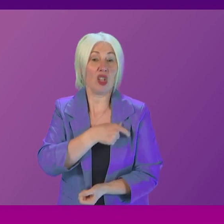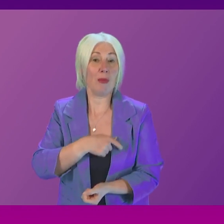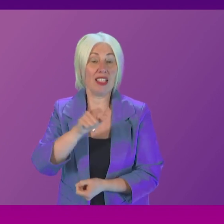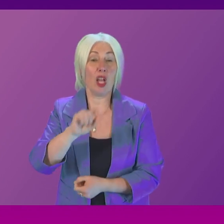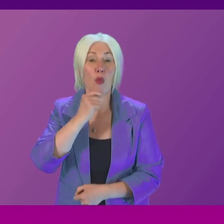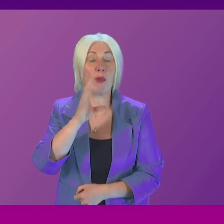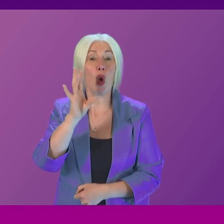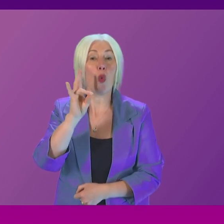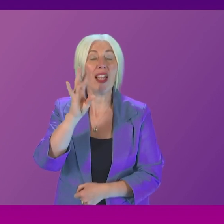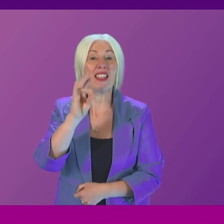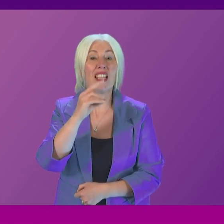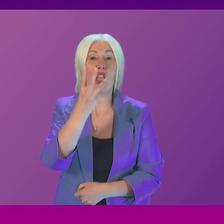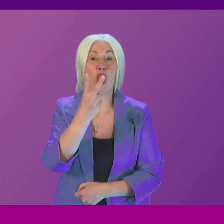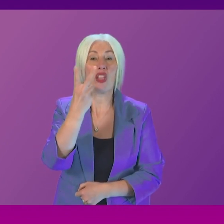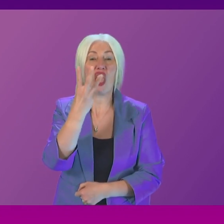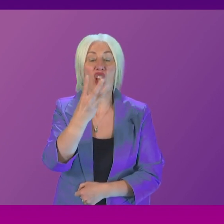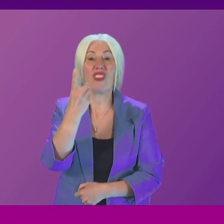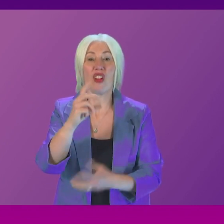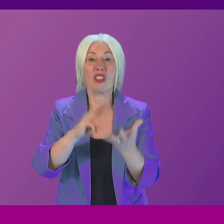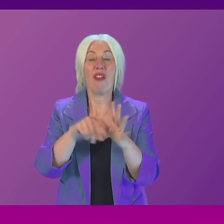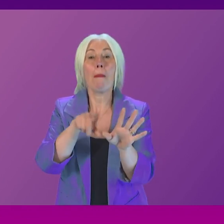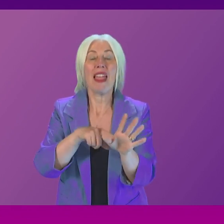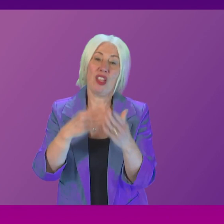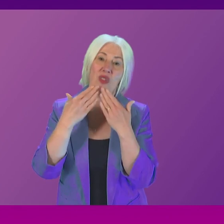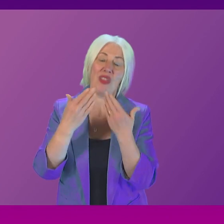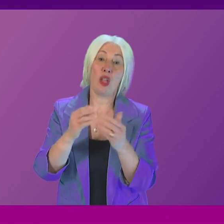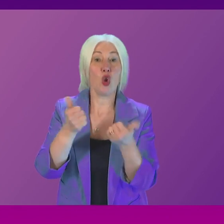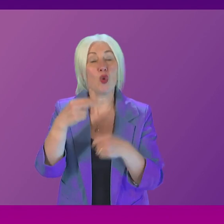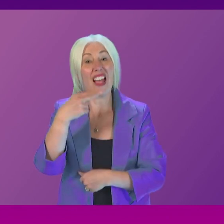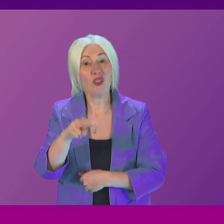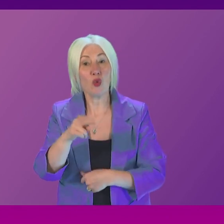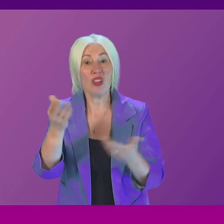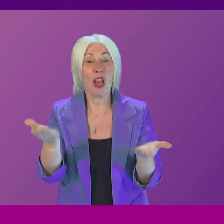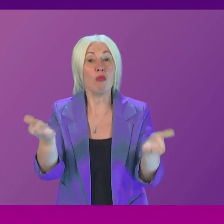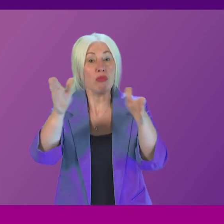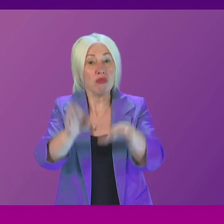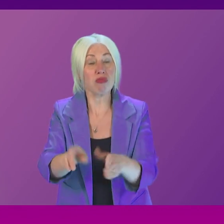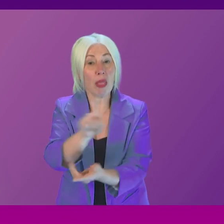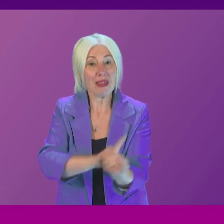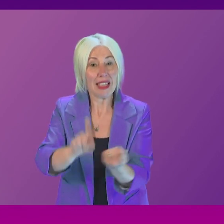Wednesday, 31st of May. So thank you all. Have a good afternoon, and I close this meeting. Mm-hmm.